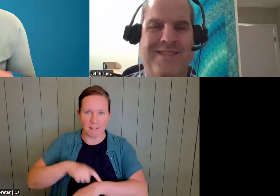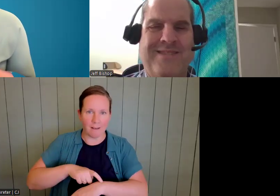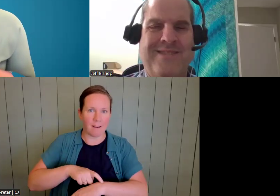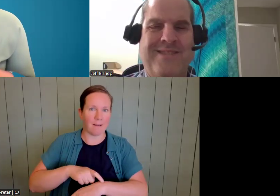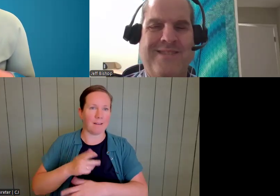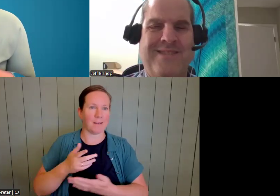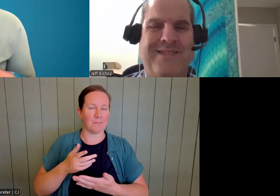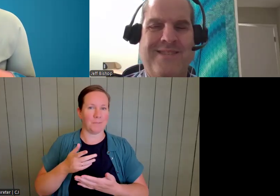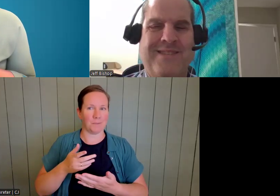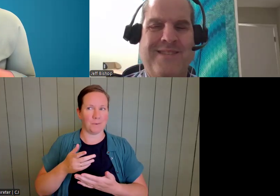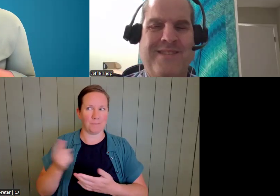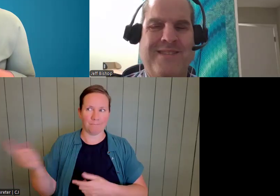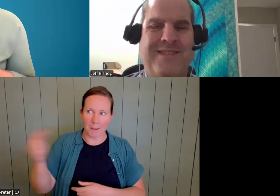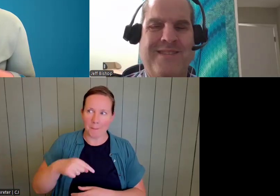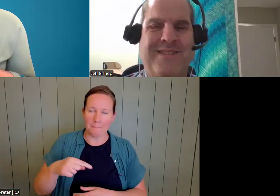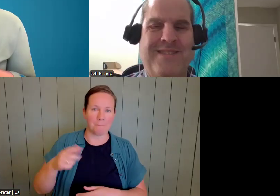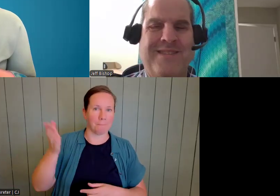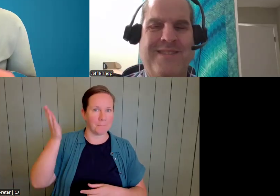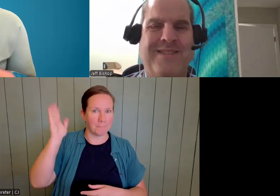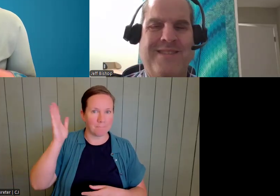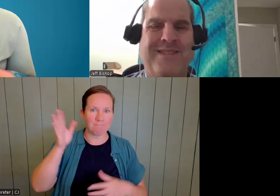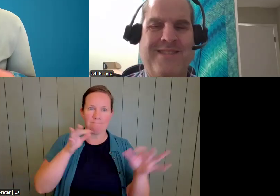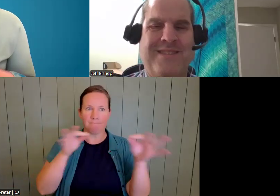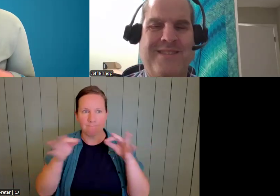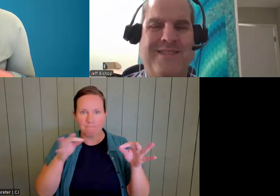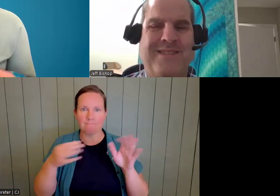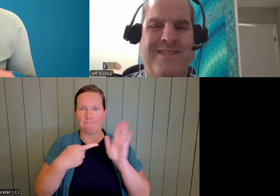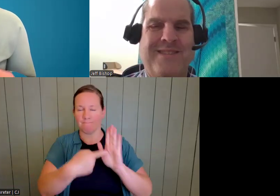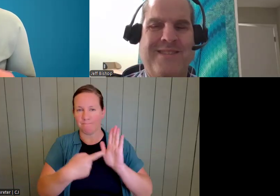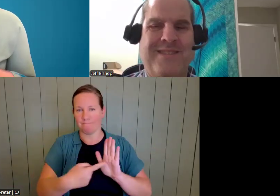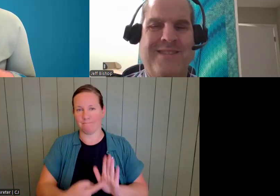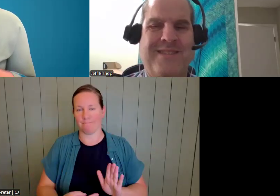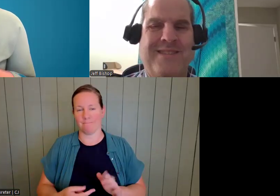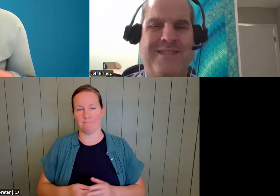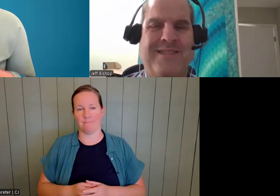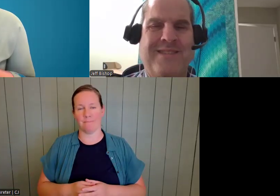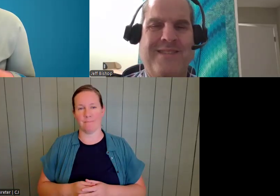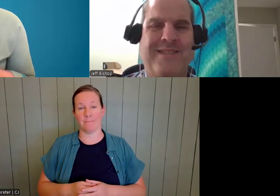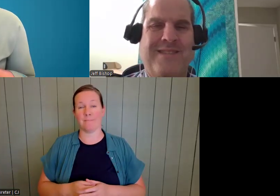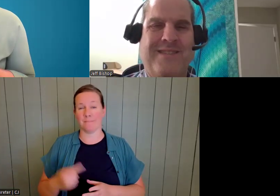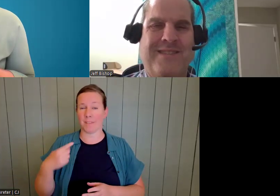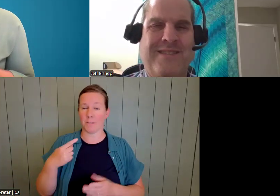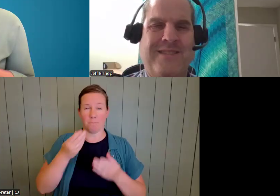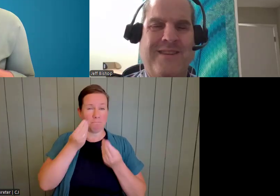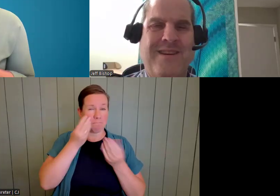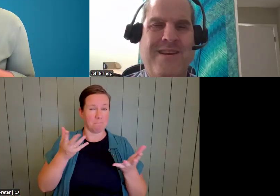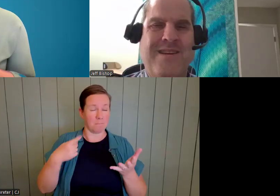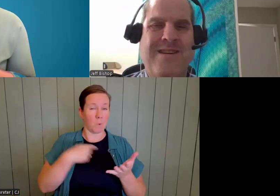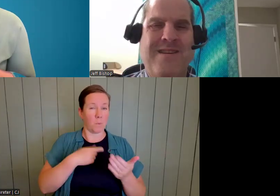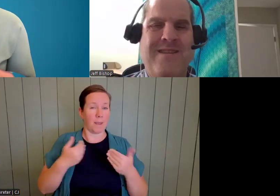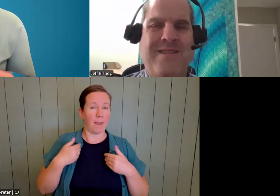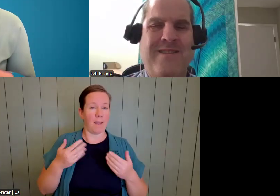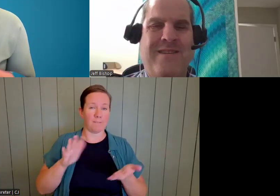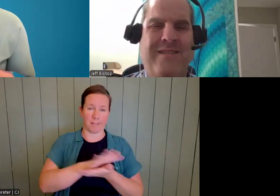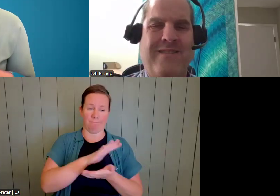come and to lead this discussion. And as Jeff has mentioned, there is a handout, and I'll send that to everyone